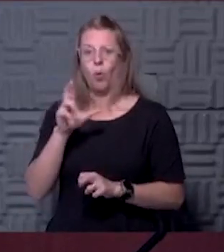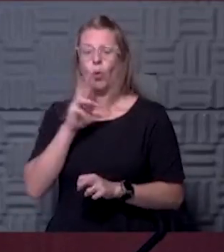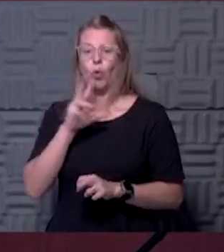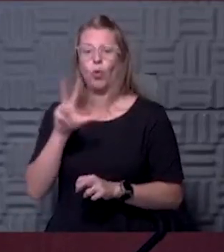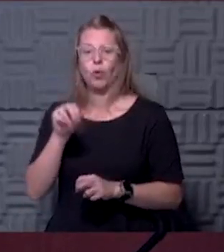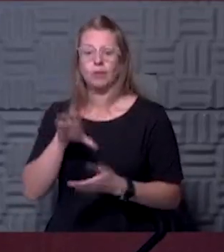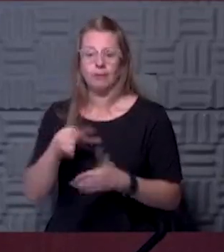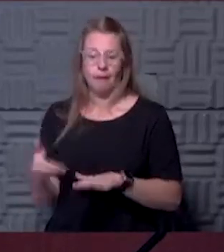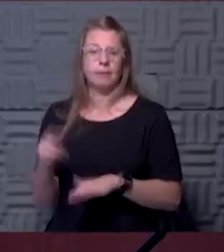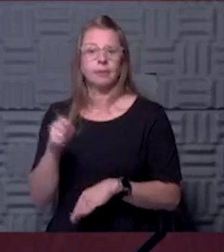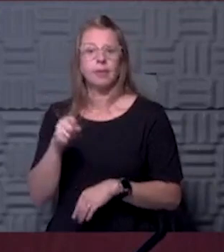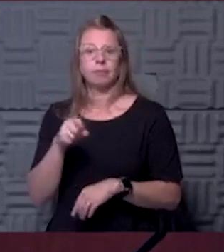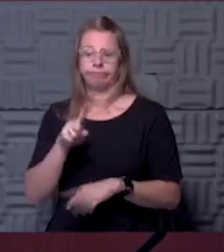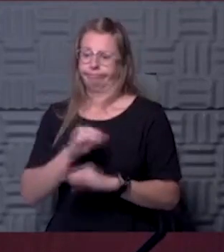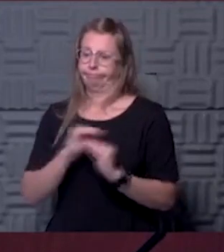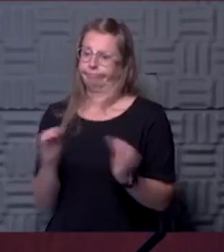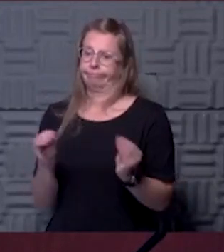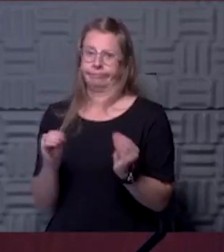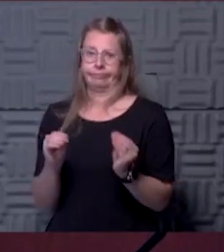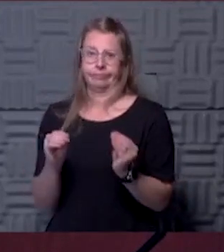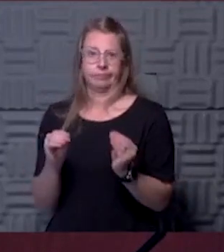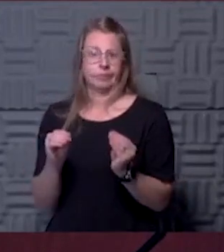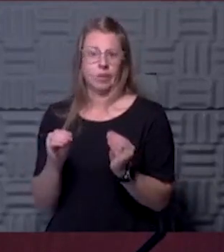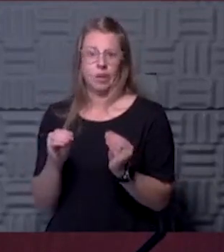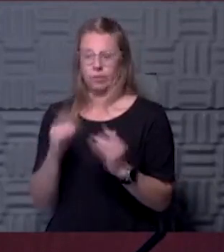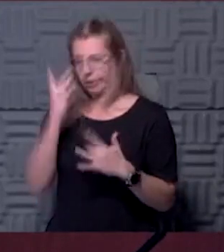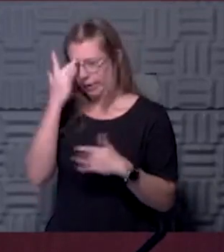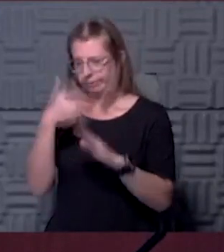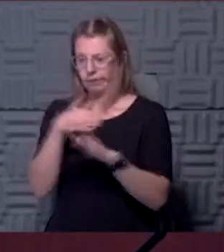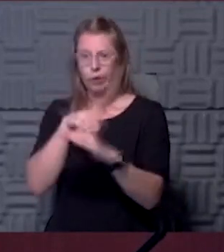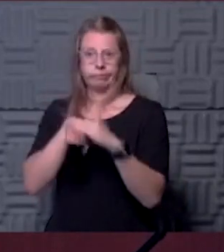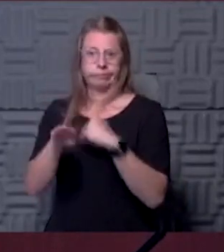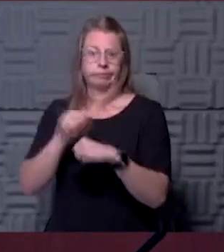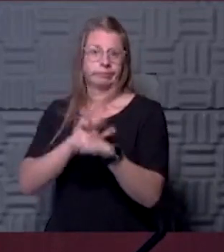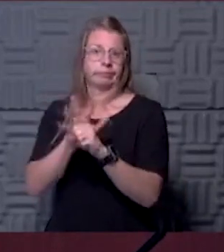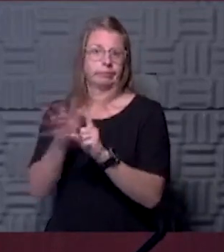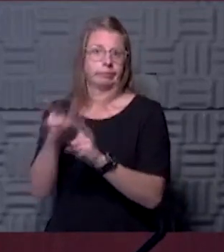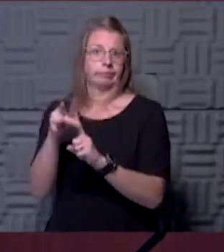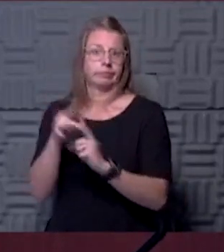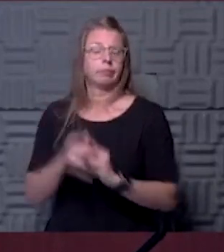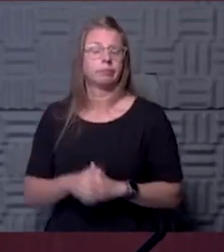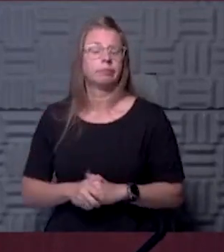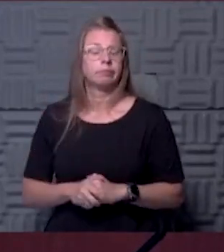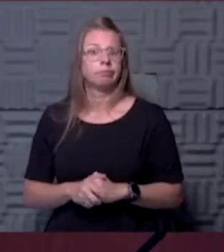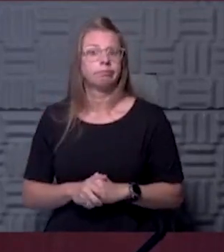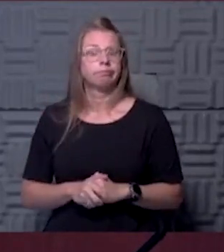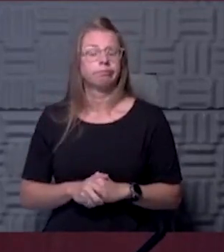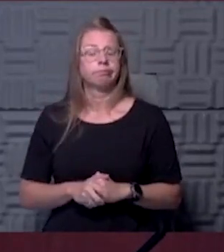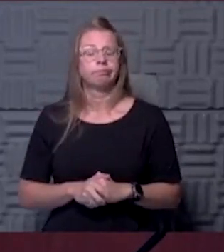30-year-olds that have died who really had no coexisting disease before coming into the hospital.